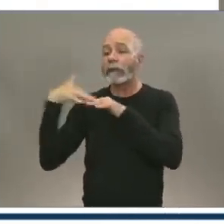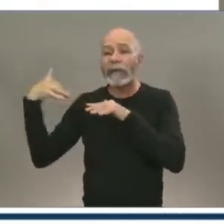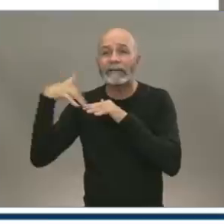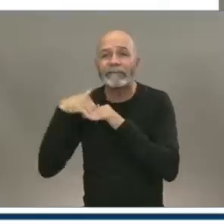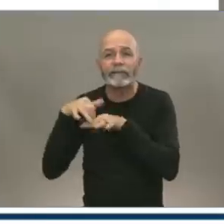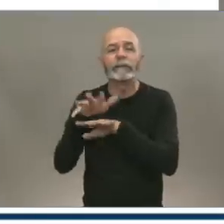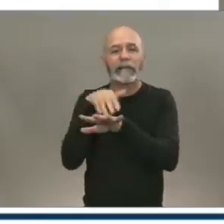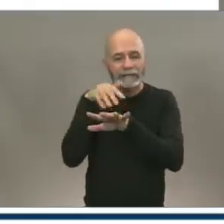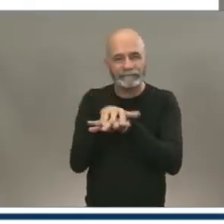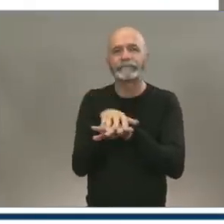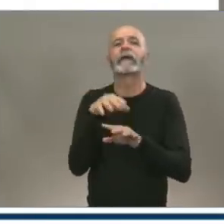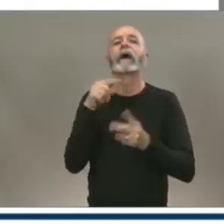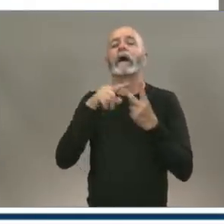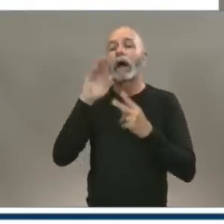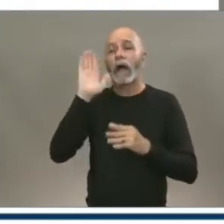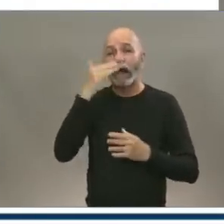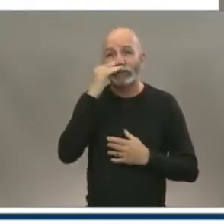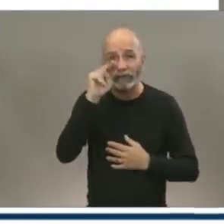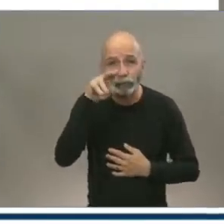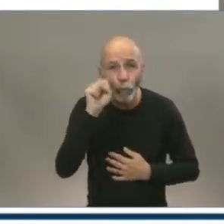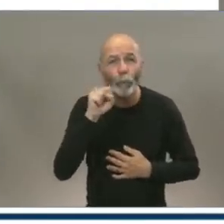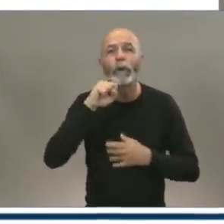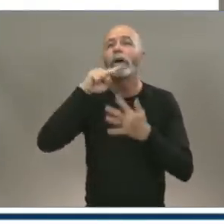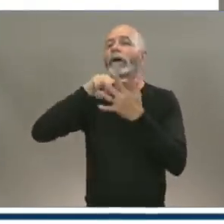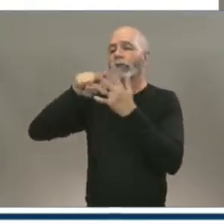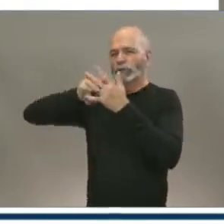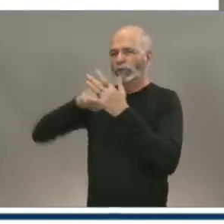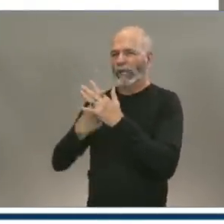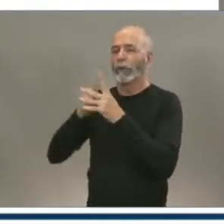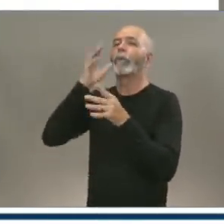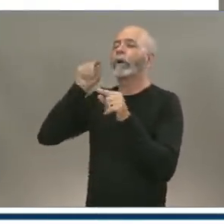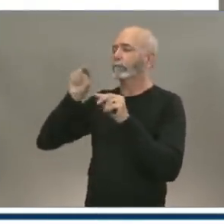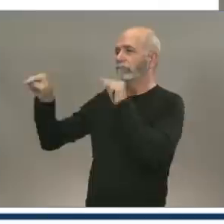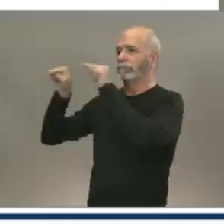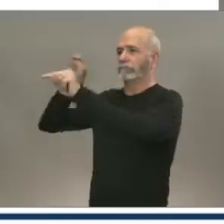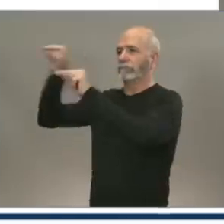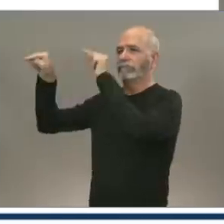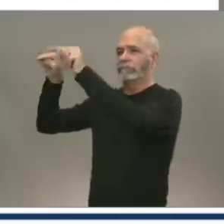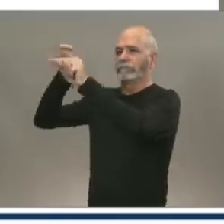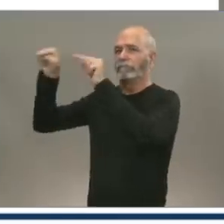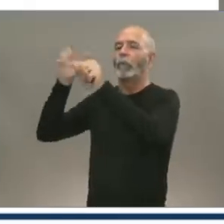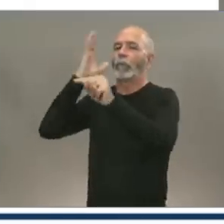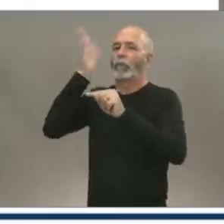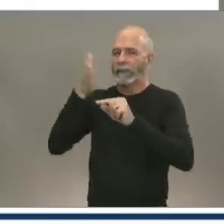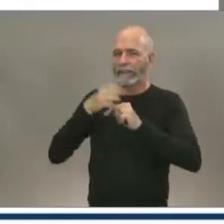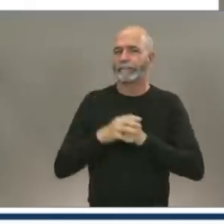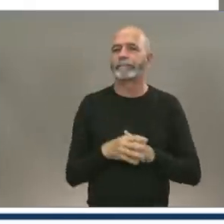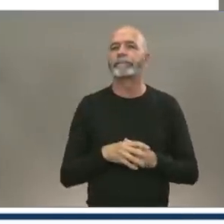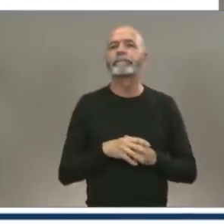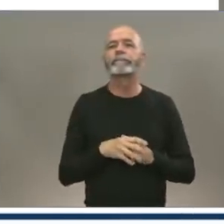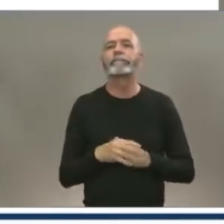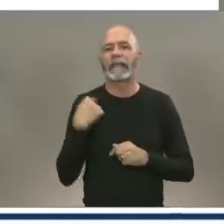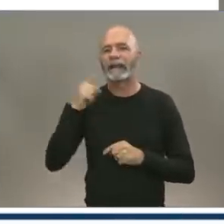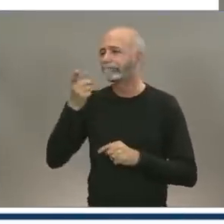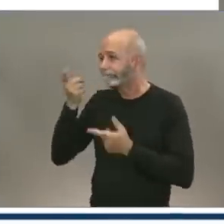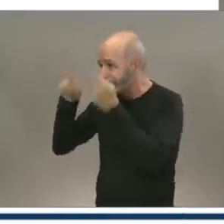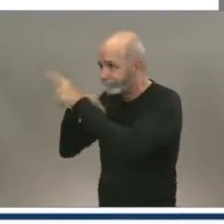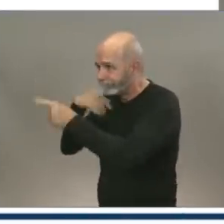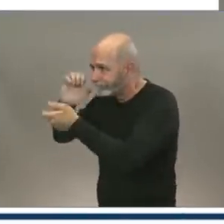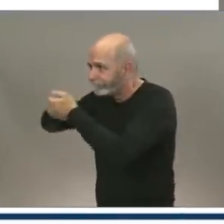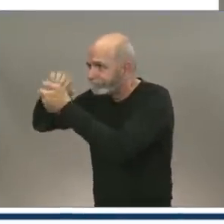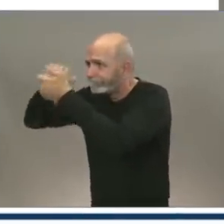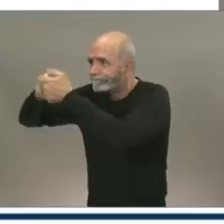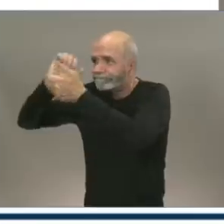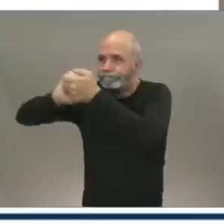province. Clinics will be are being organized in partnership with these communities and along with support from